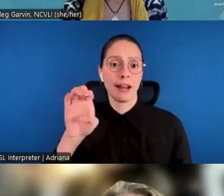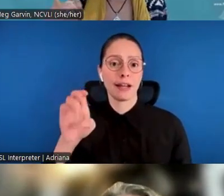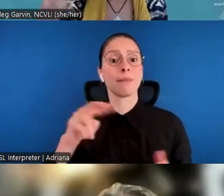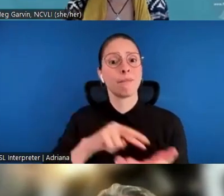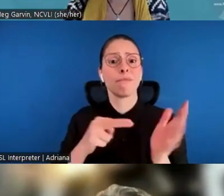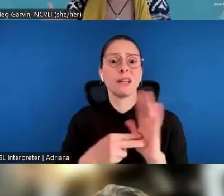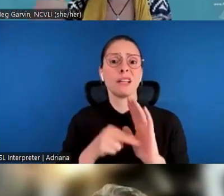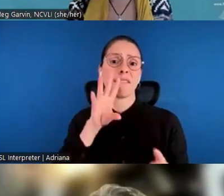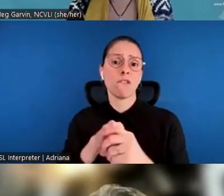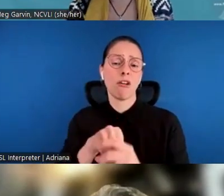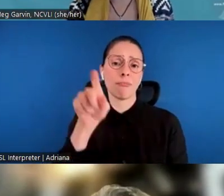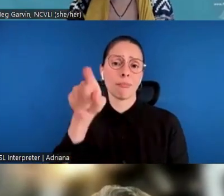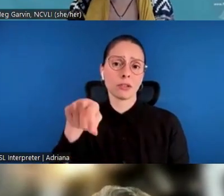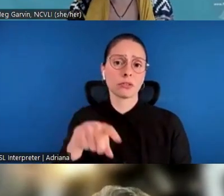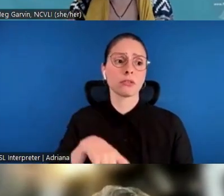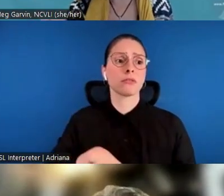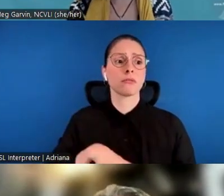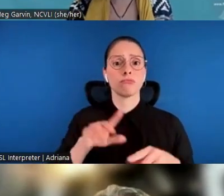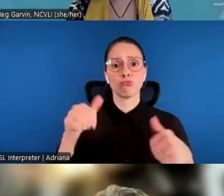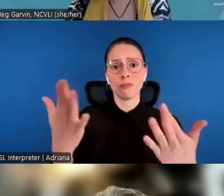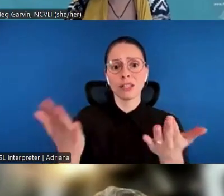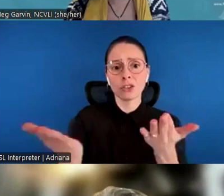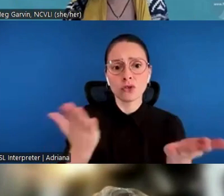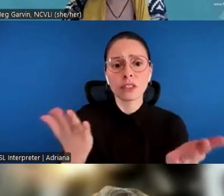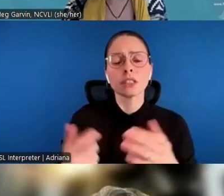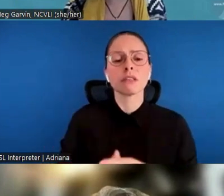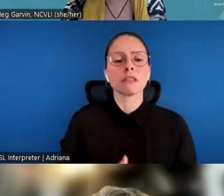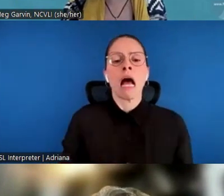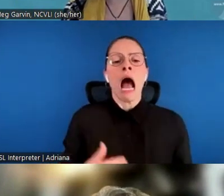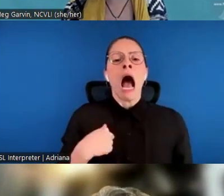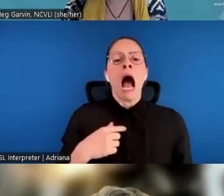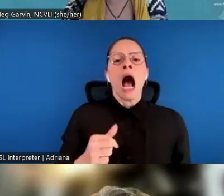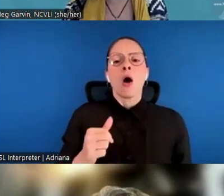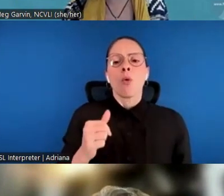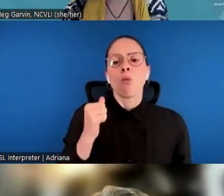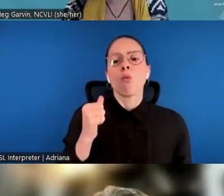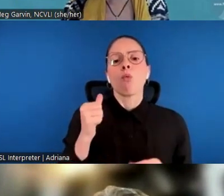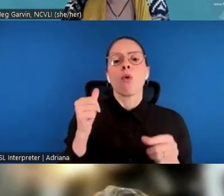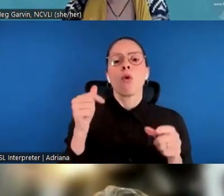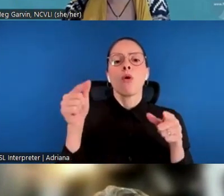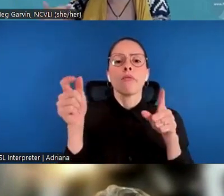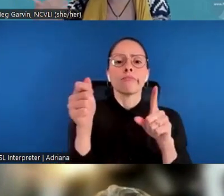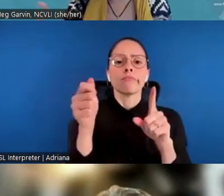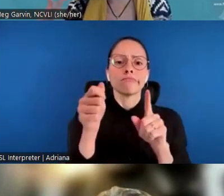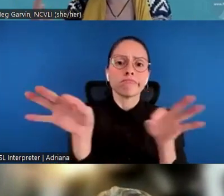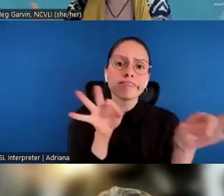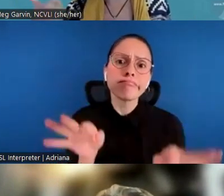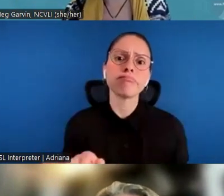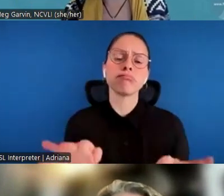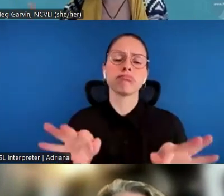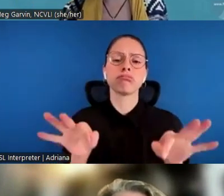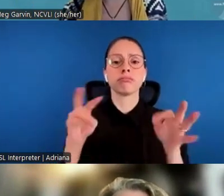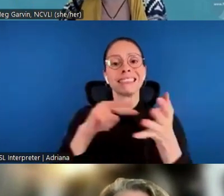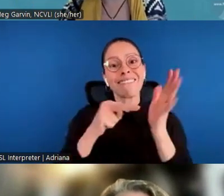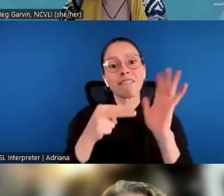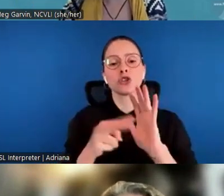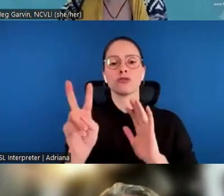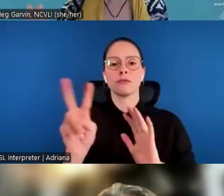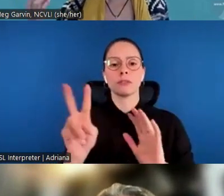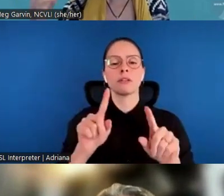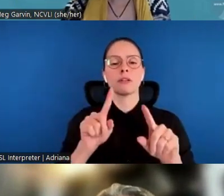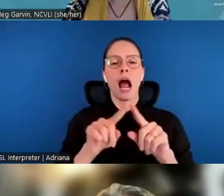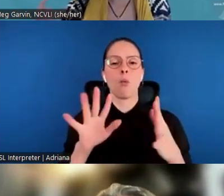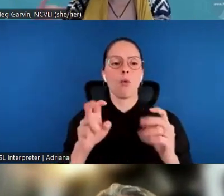involved and serve victims. I'm not going to spend time on the definition of victim because we want to get to the how to do the